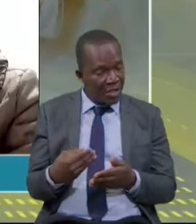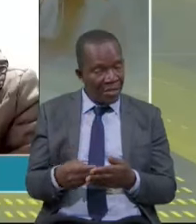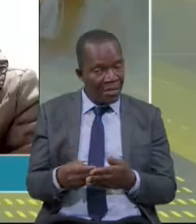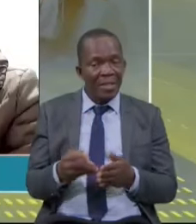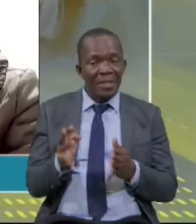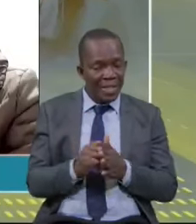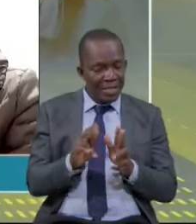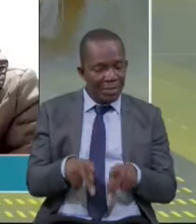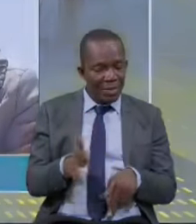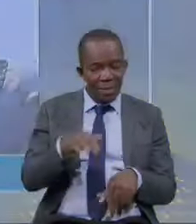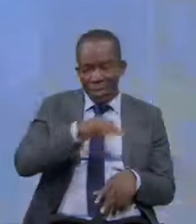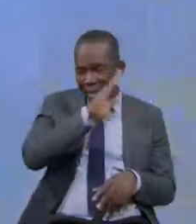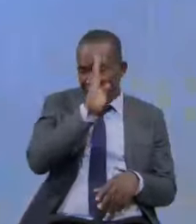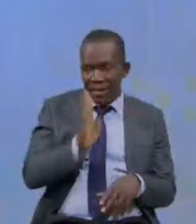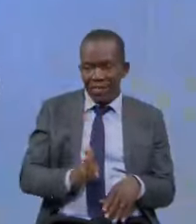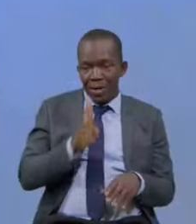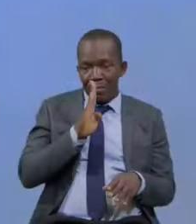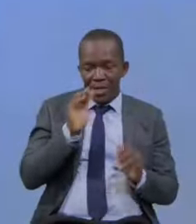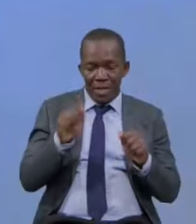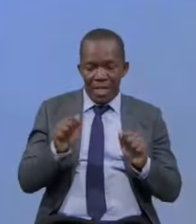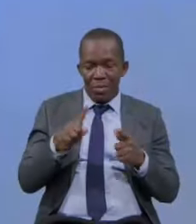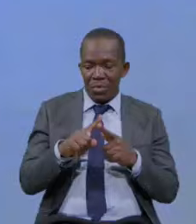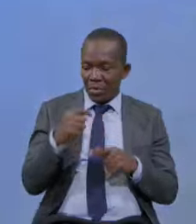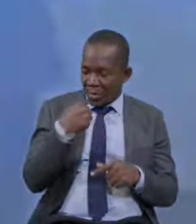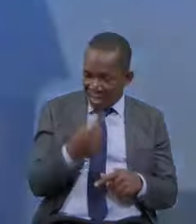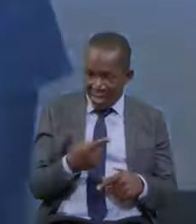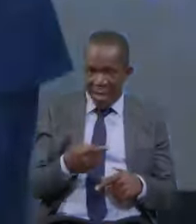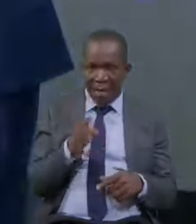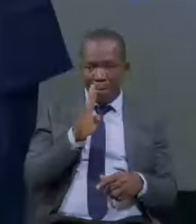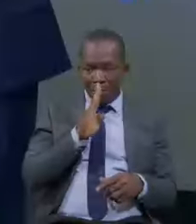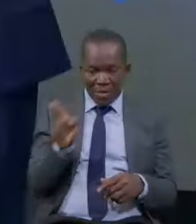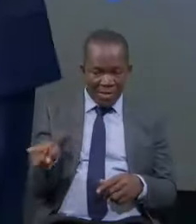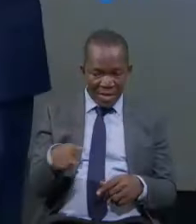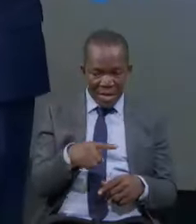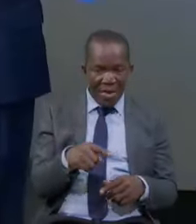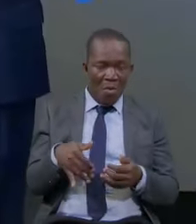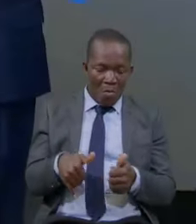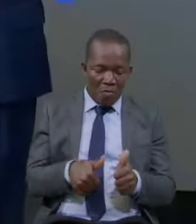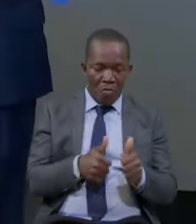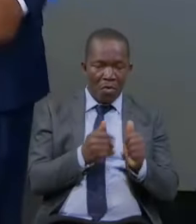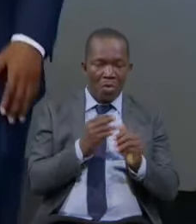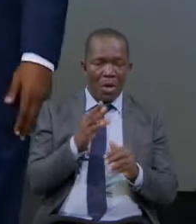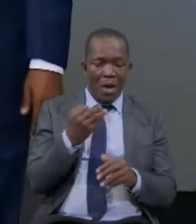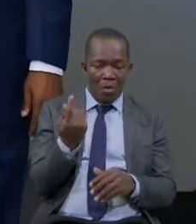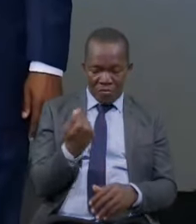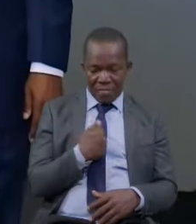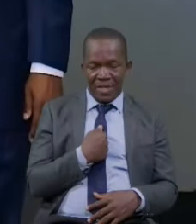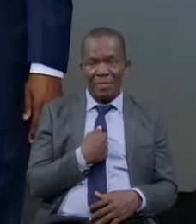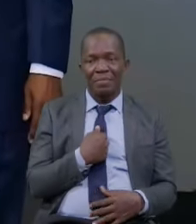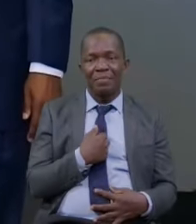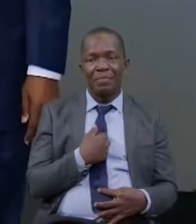our Paul is a great man, he's a great preacher, but he pilfers,